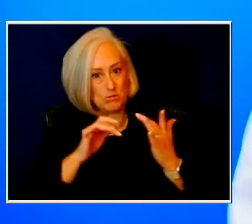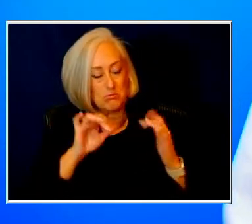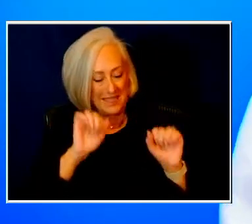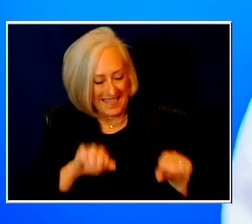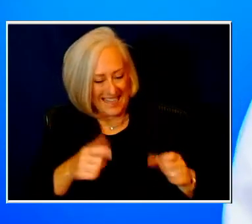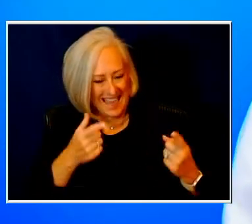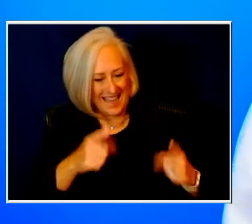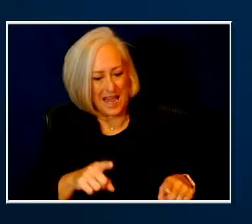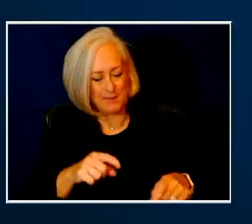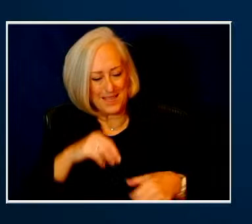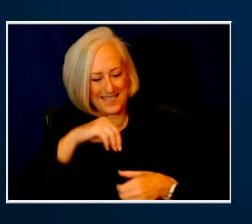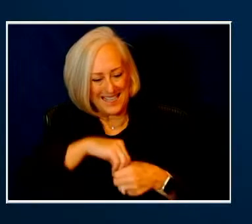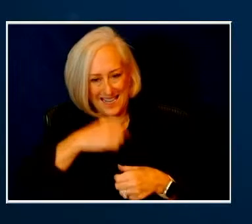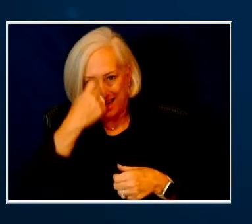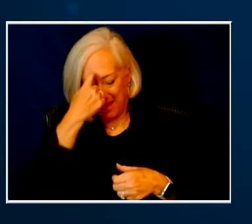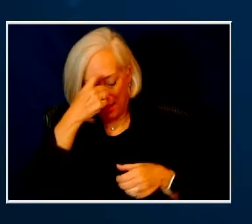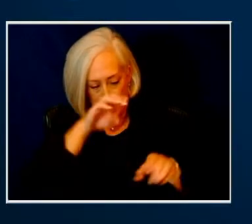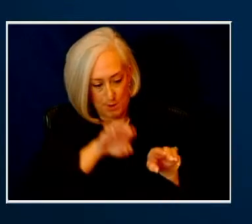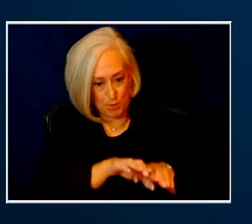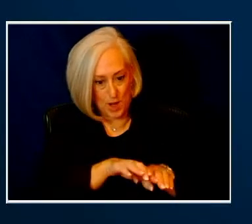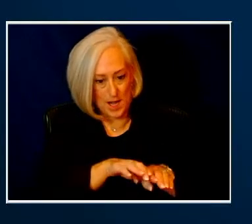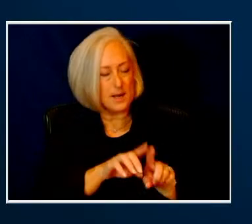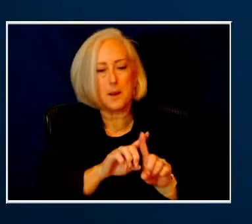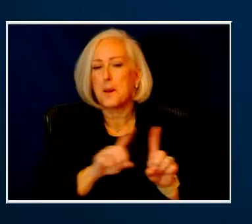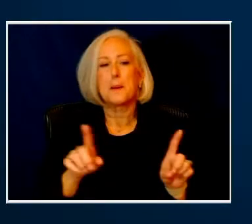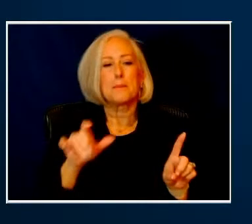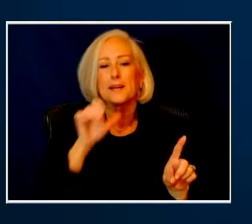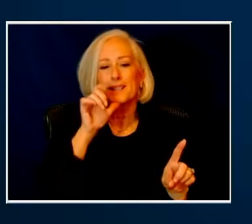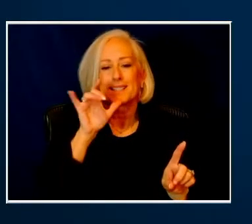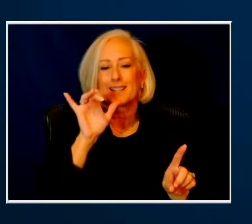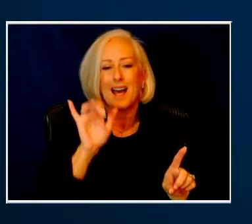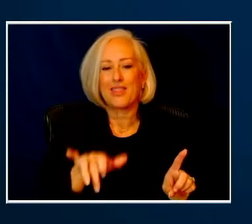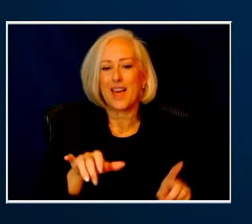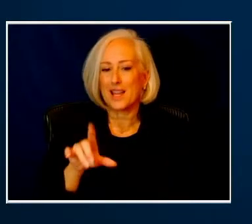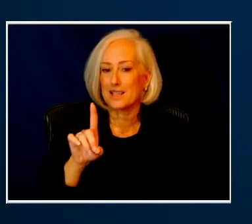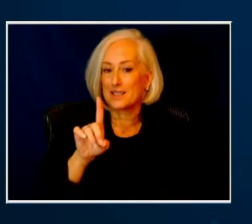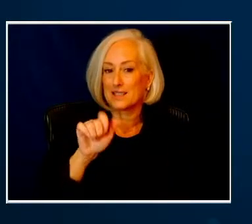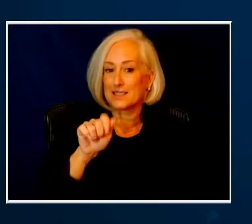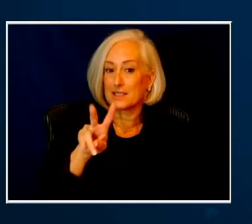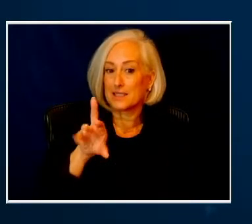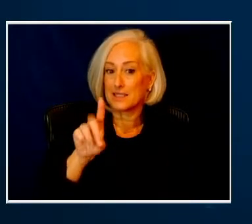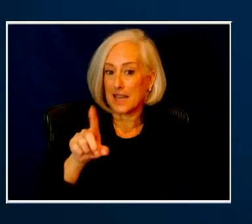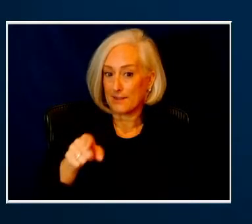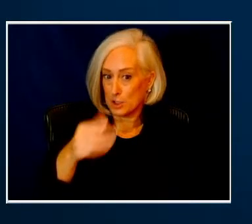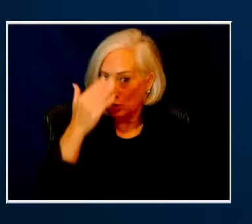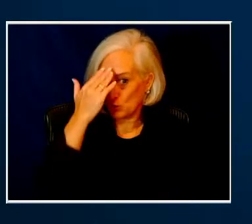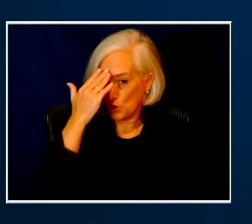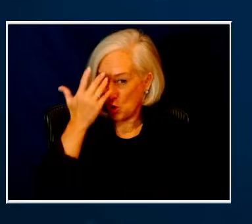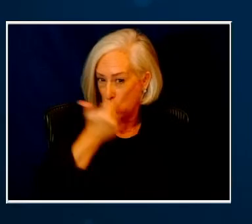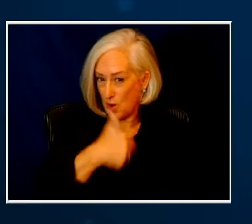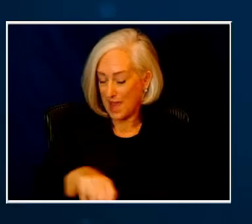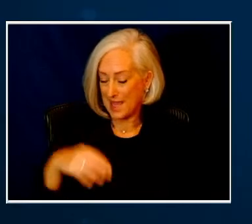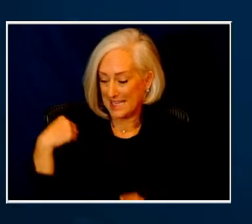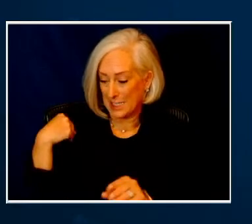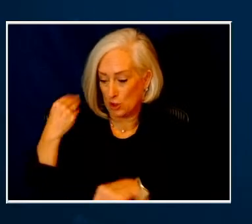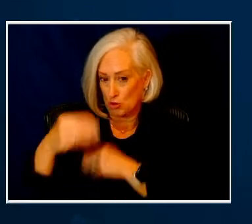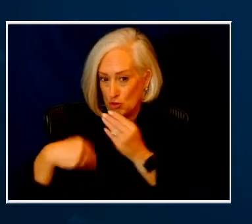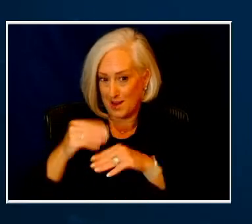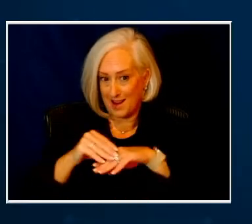don't know, David, do you know anything more than that? I don't think we know that there's a genetic component to this. No,